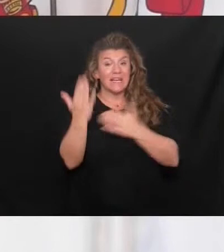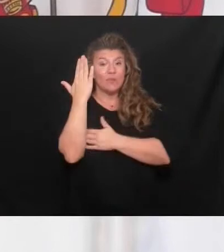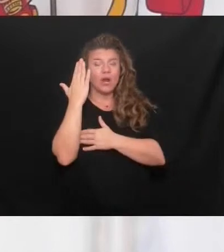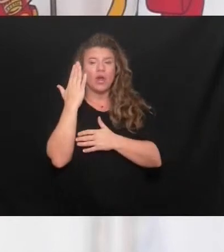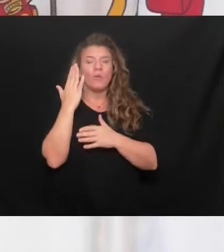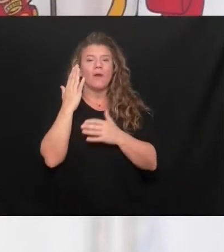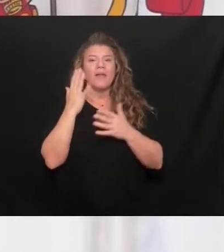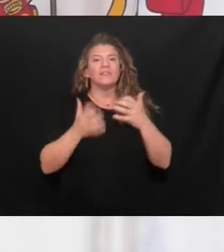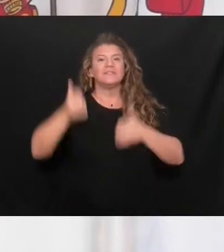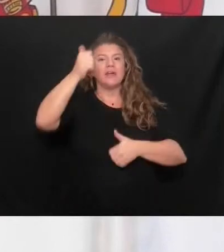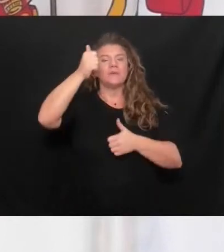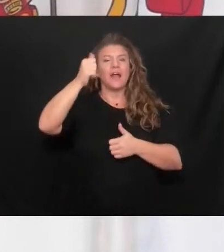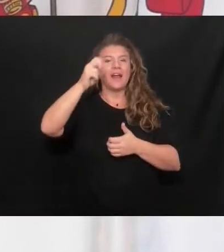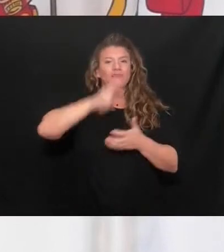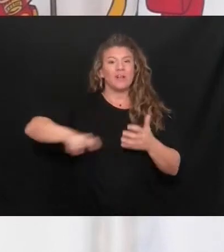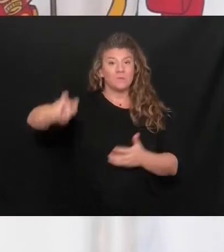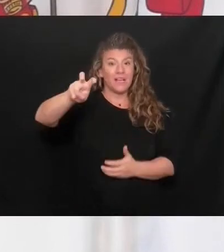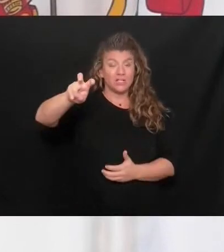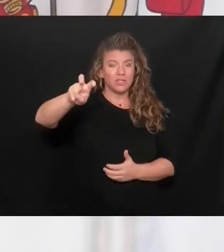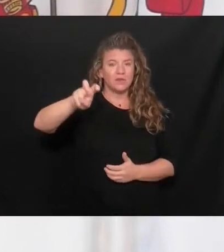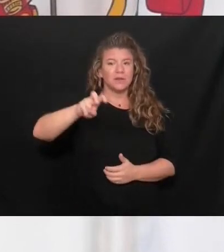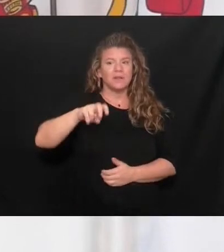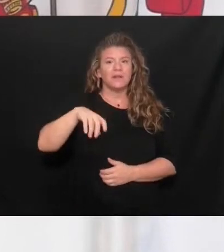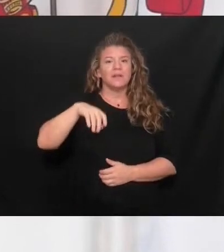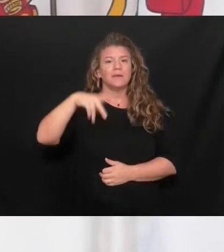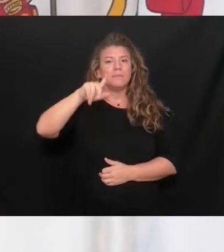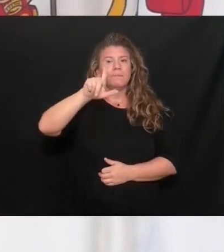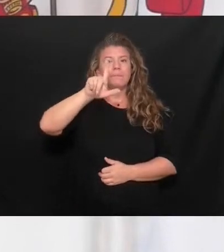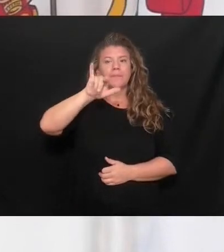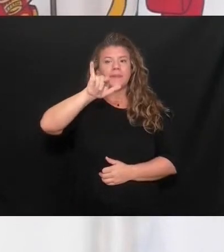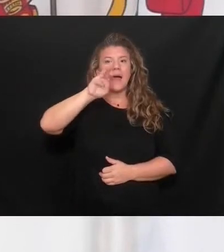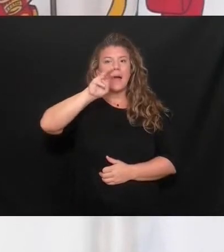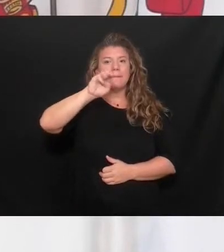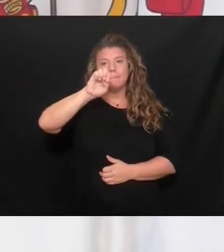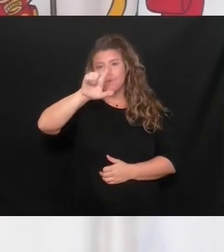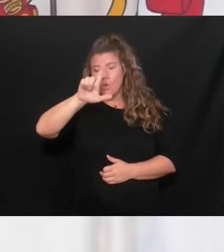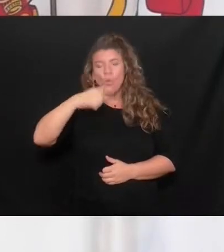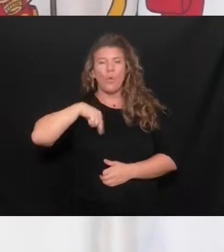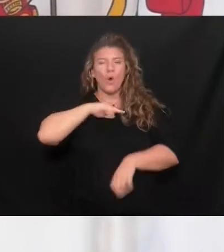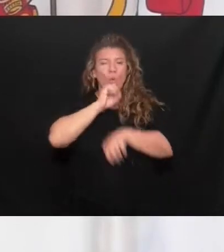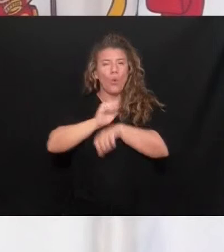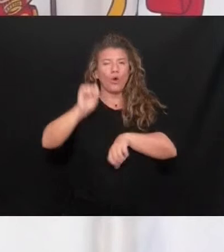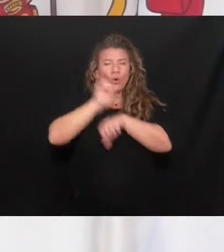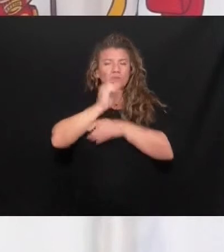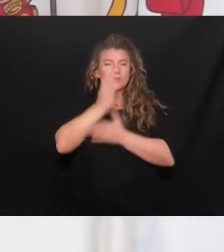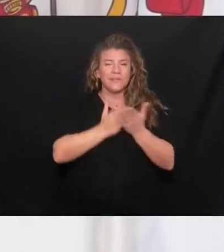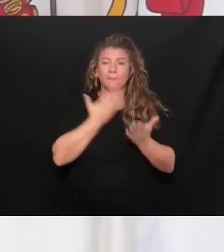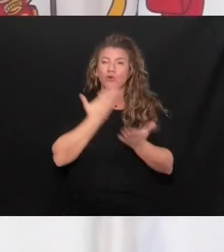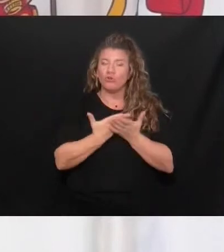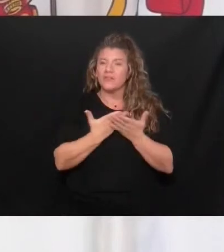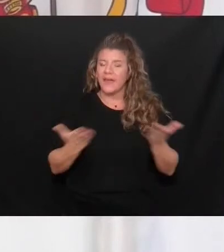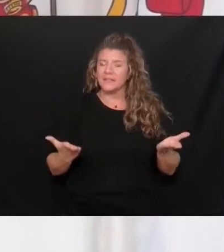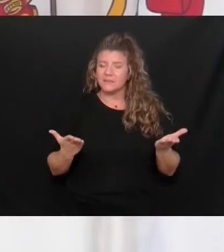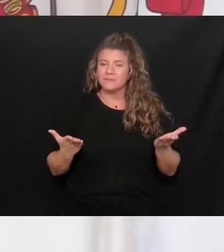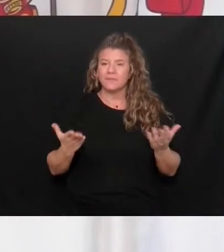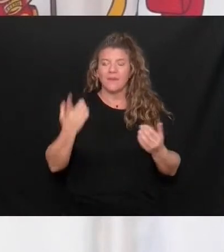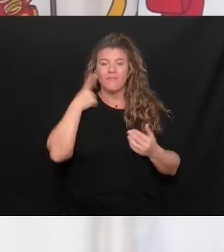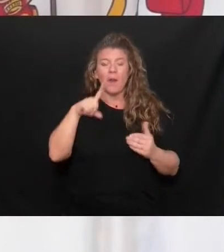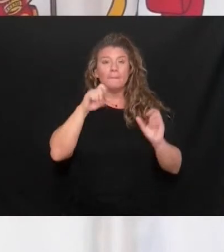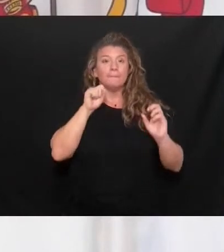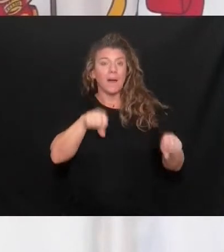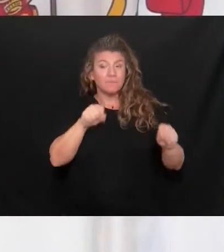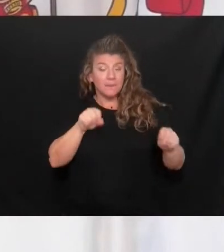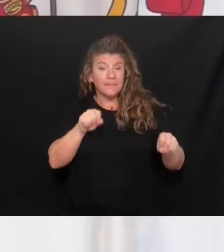Secretary of Transportation and Senator Plymel, and we're working on some good stuff, for the